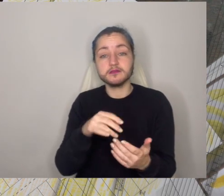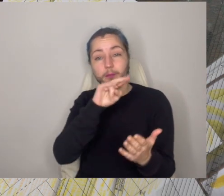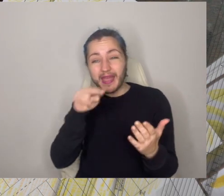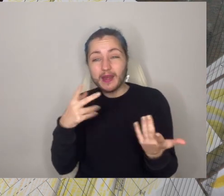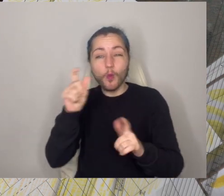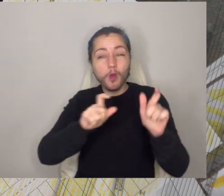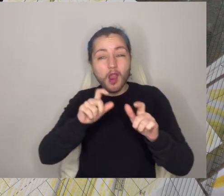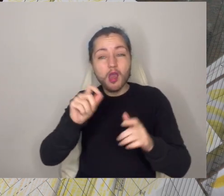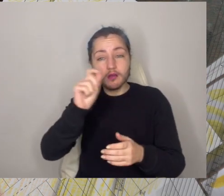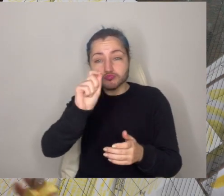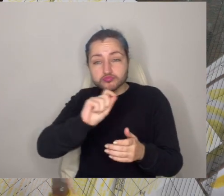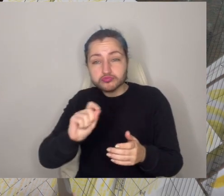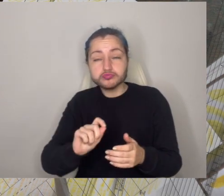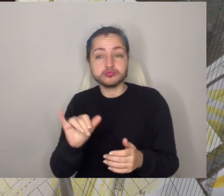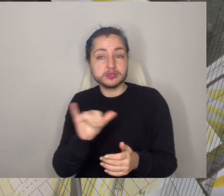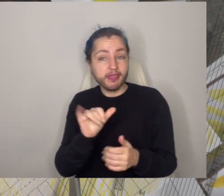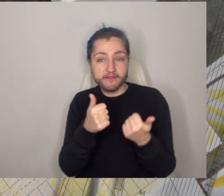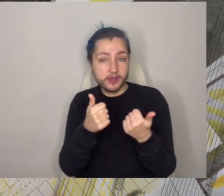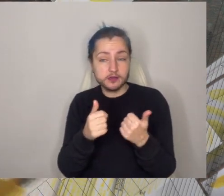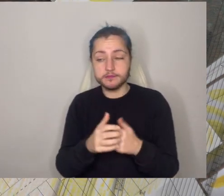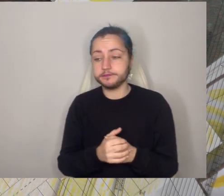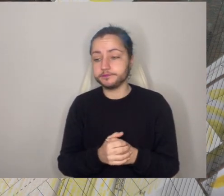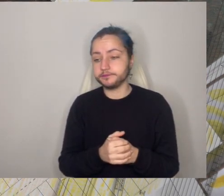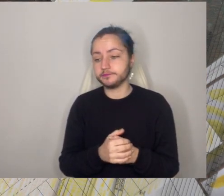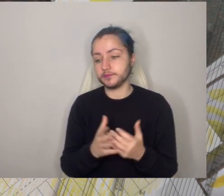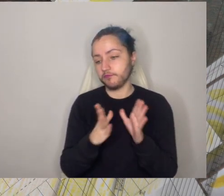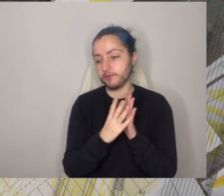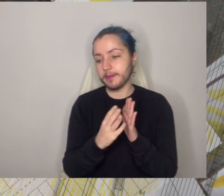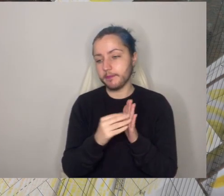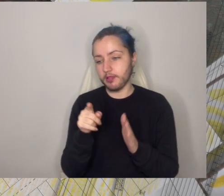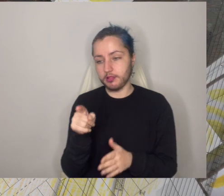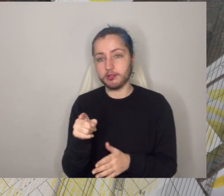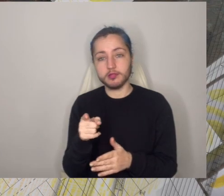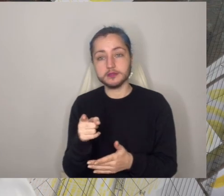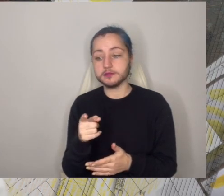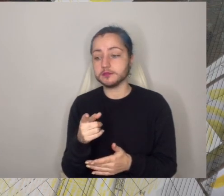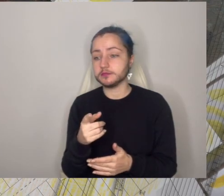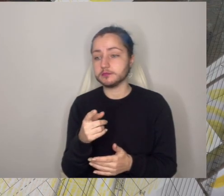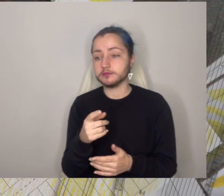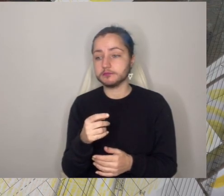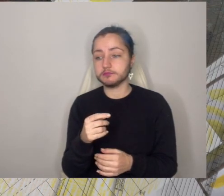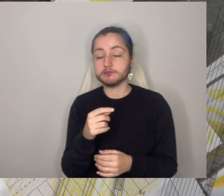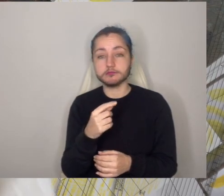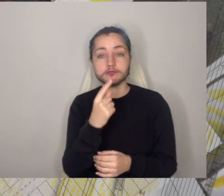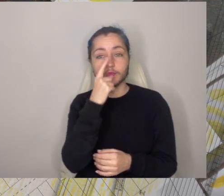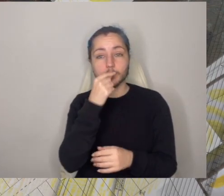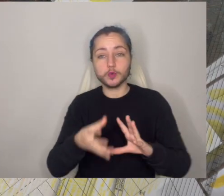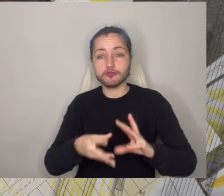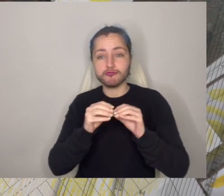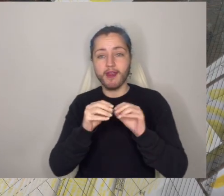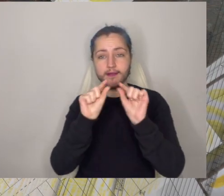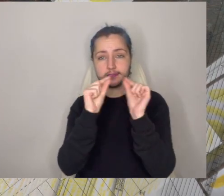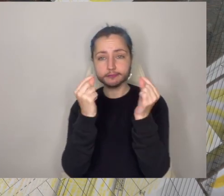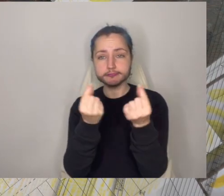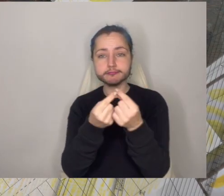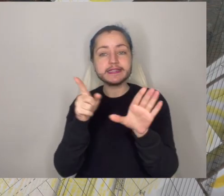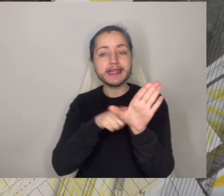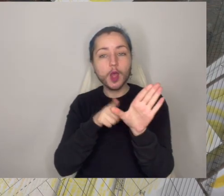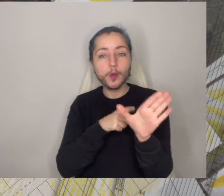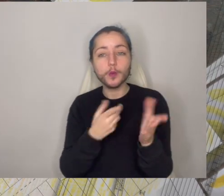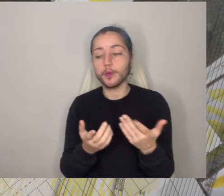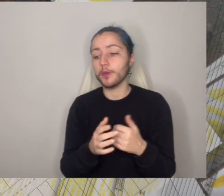I'm keeping these without paint on them, just to for speed.